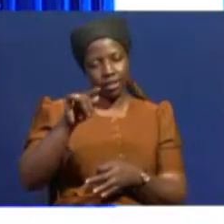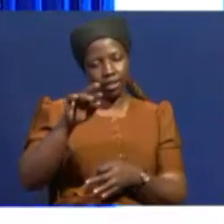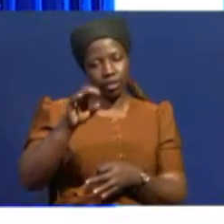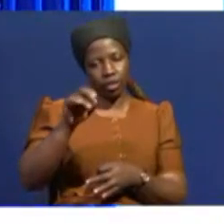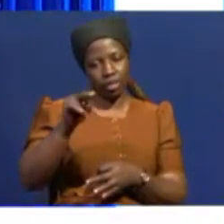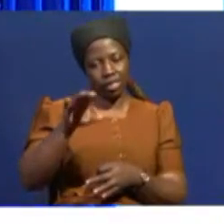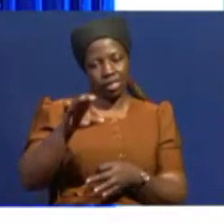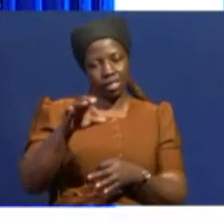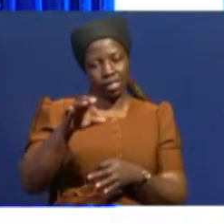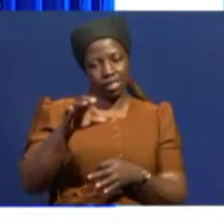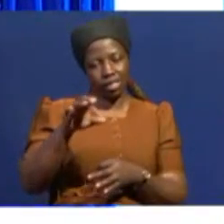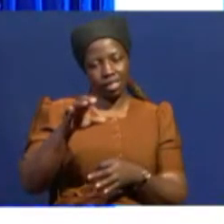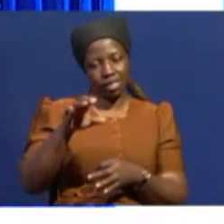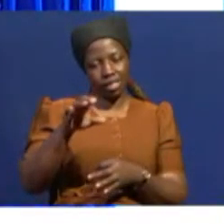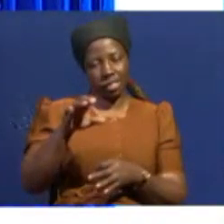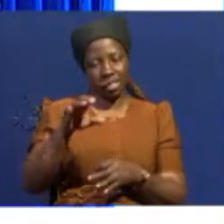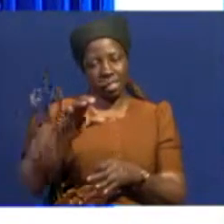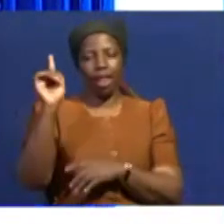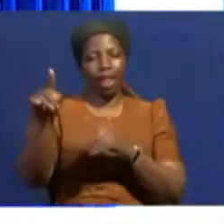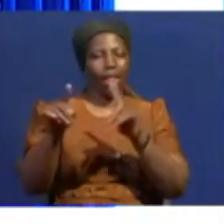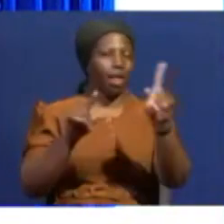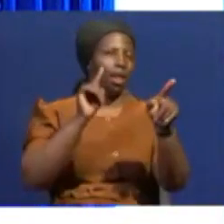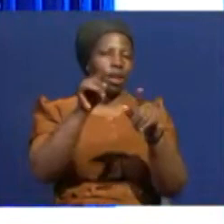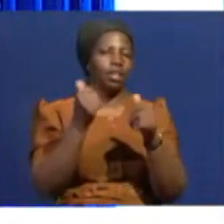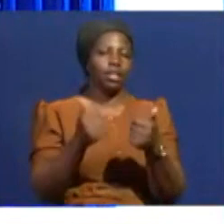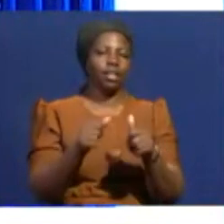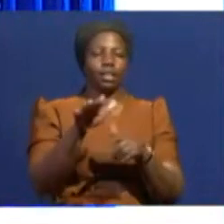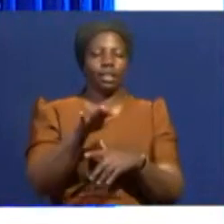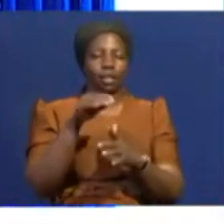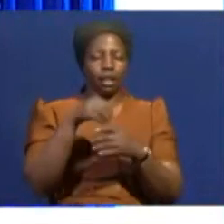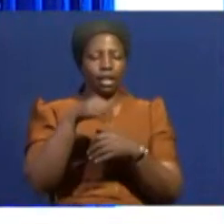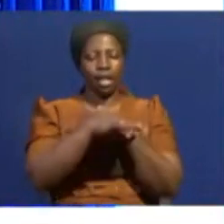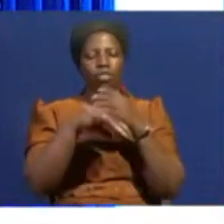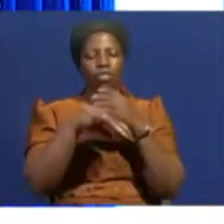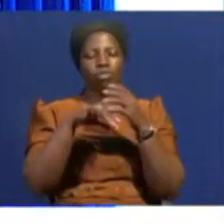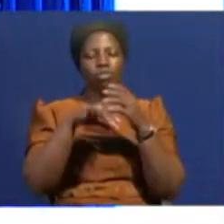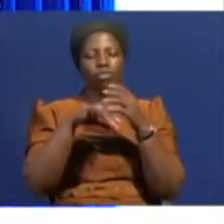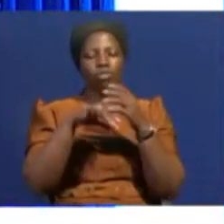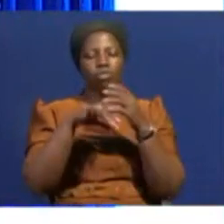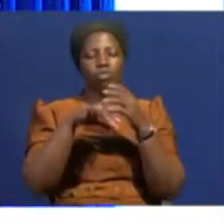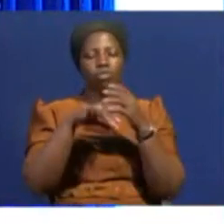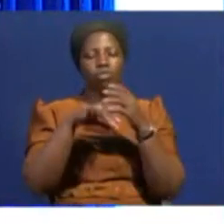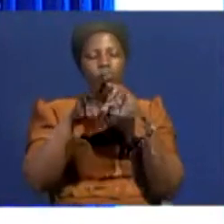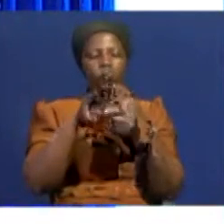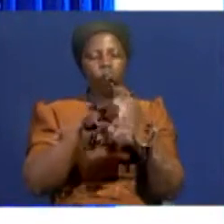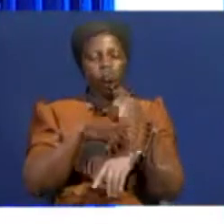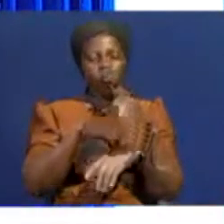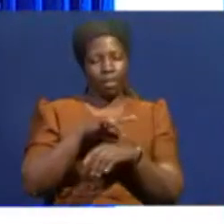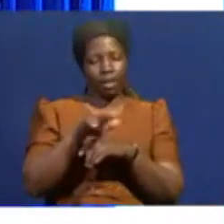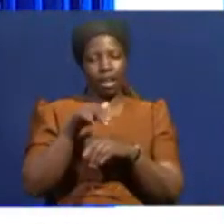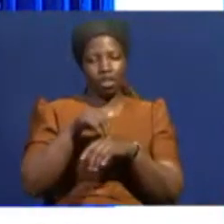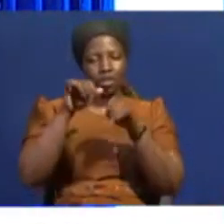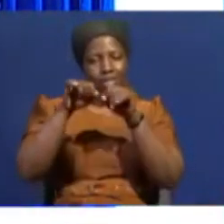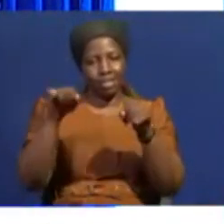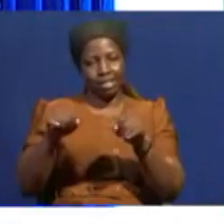From Nairobi to the my deliveries effectively until the national address is in place, and you can